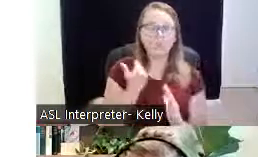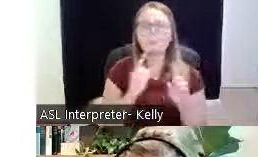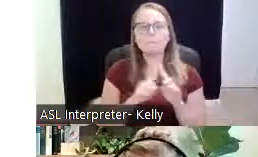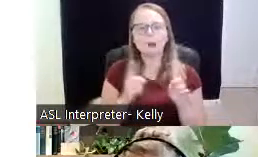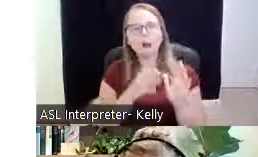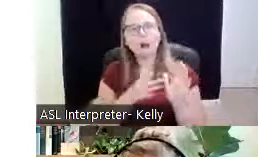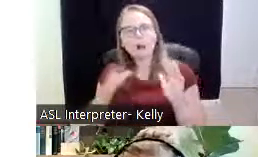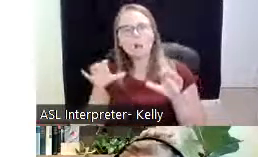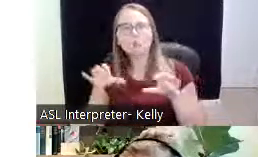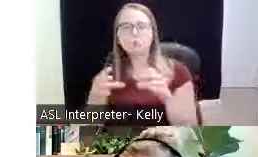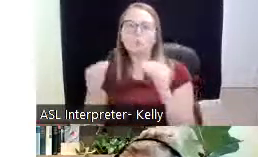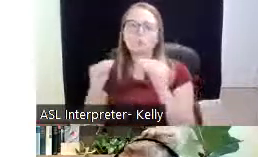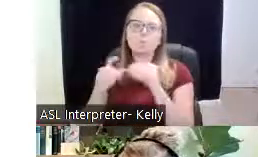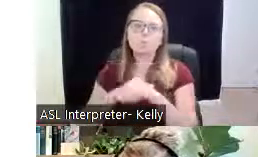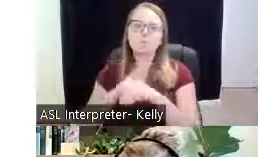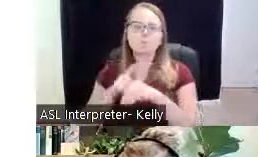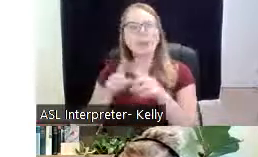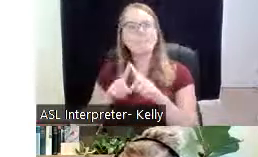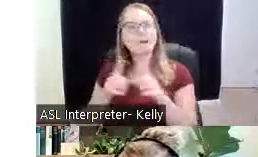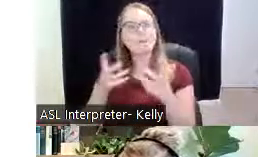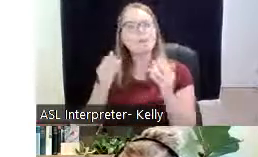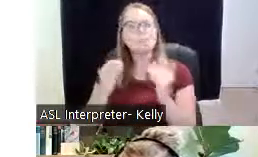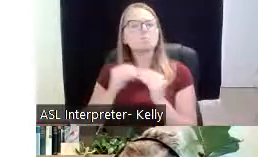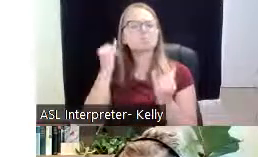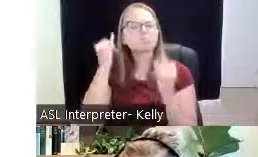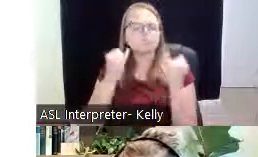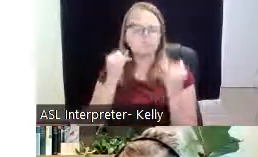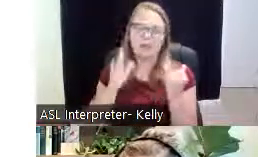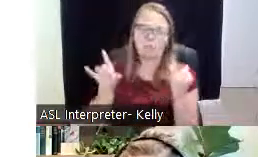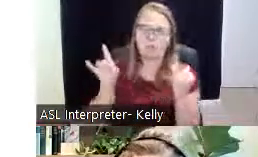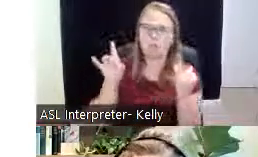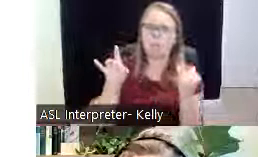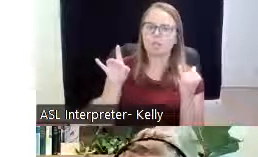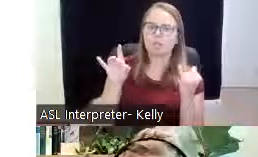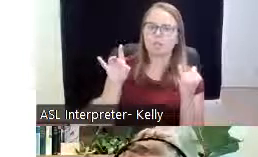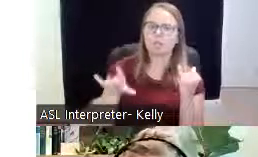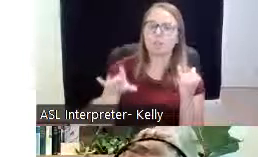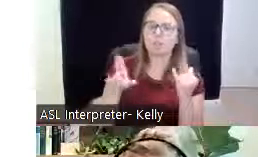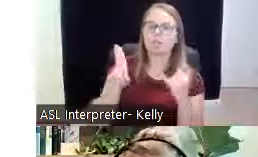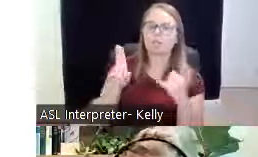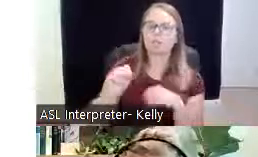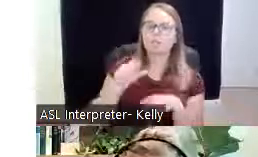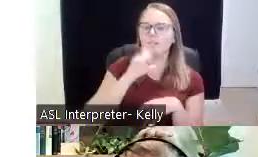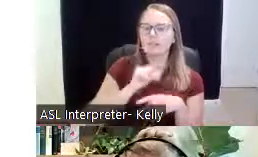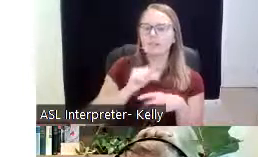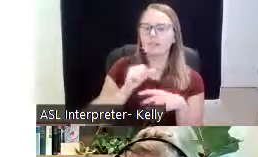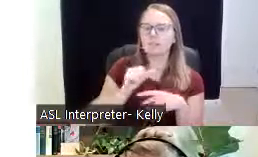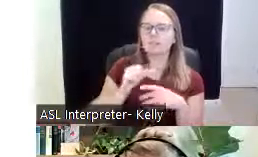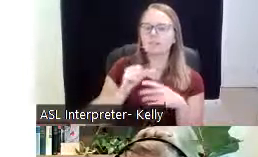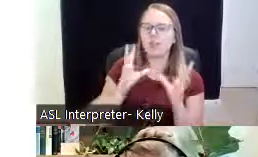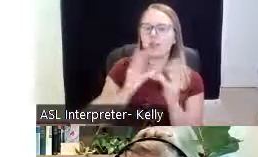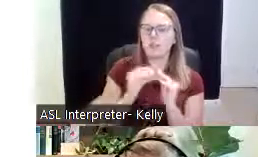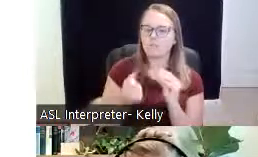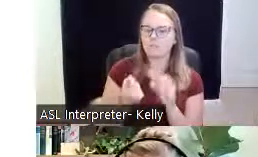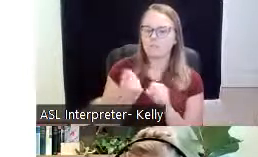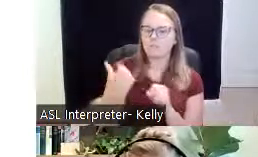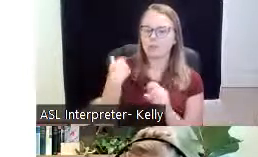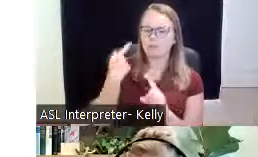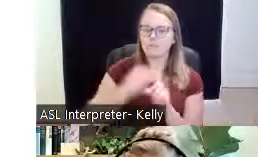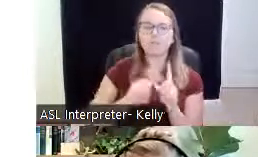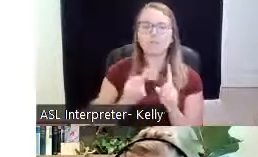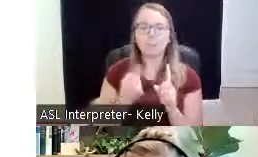want some more ideas. I'll make a plug that we presented at the U.S. Aging Conference last month, and one of the Innovations